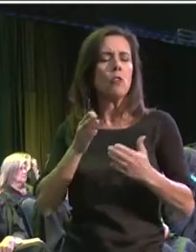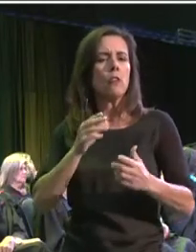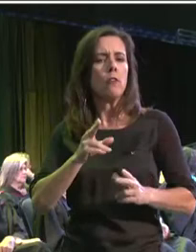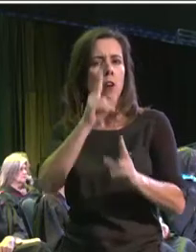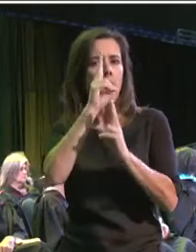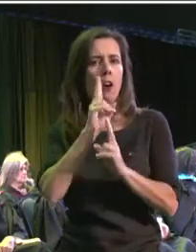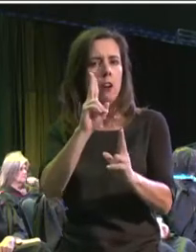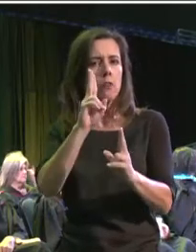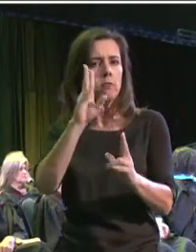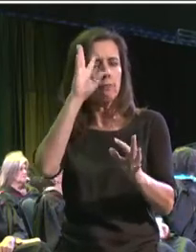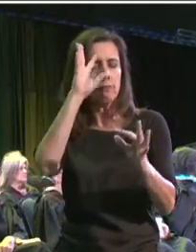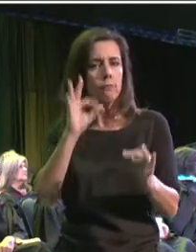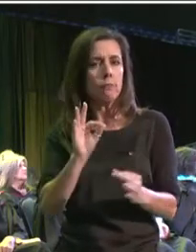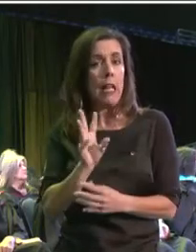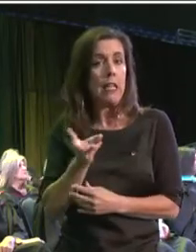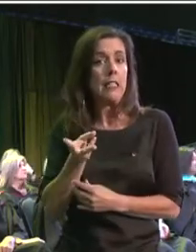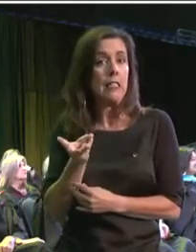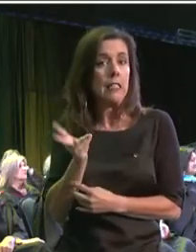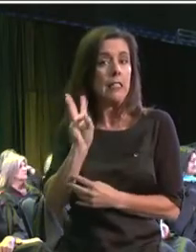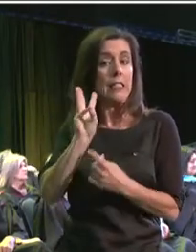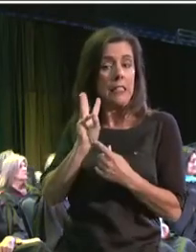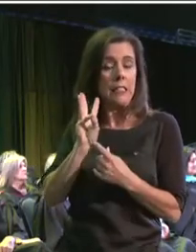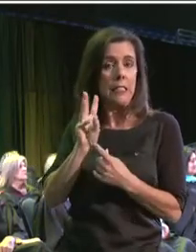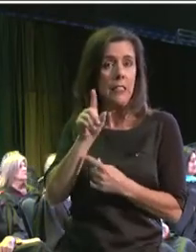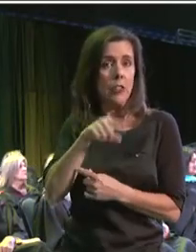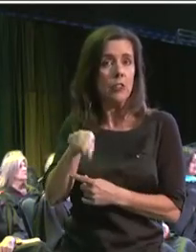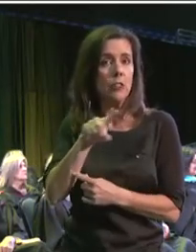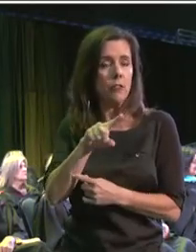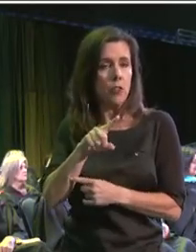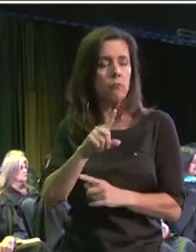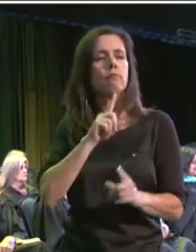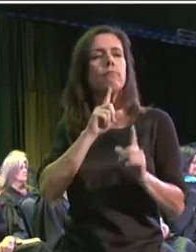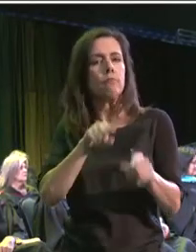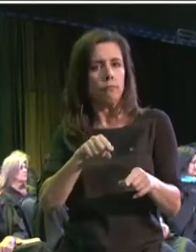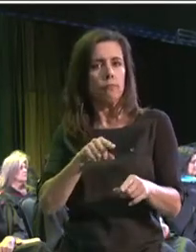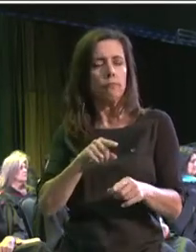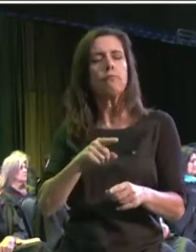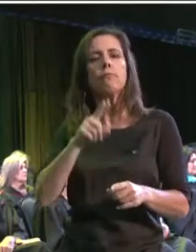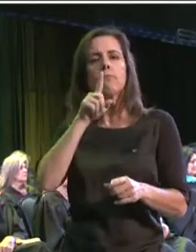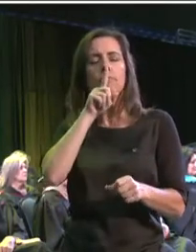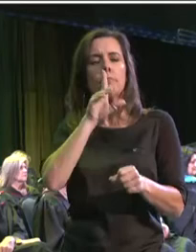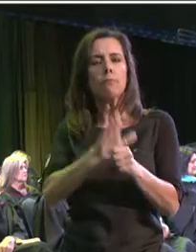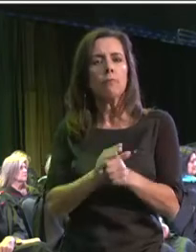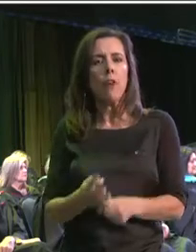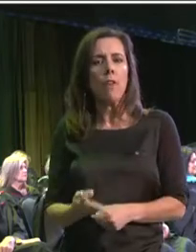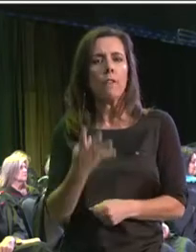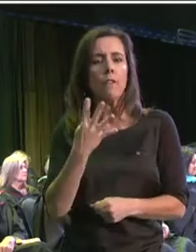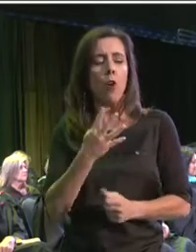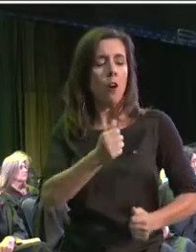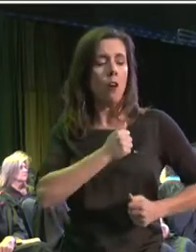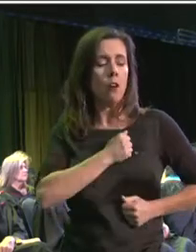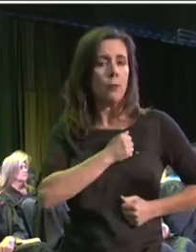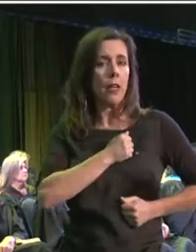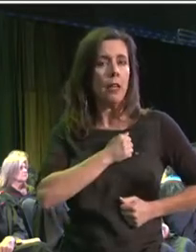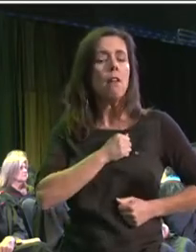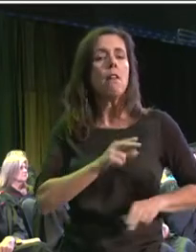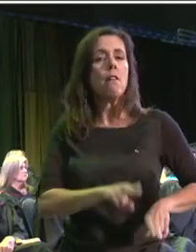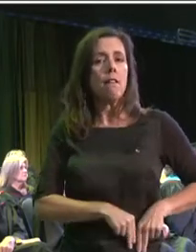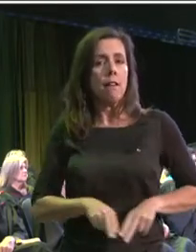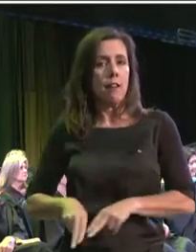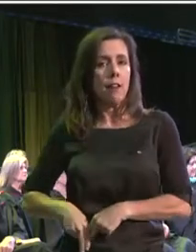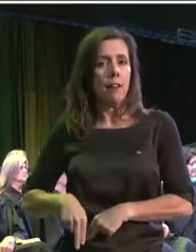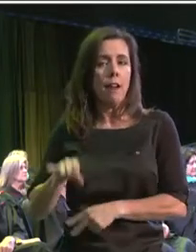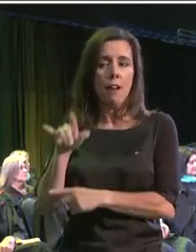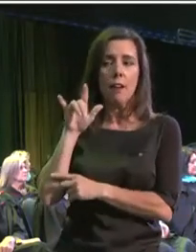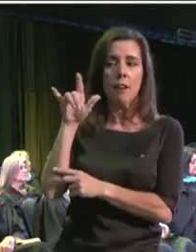dedication. Six of you have answered the call and have committed to four of our military branches, the Army, Navy,